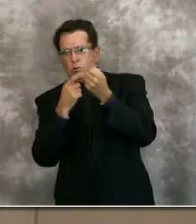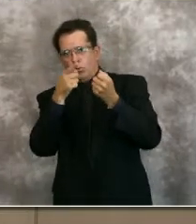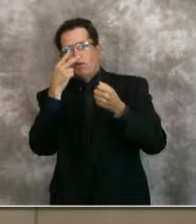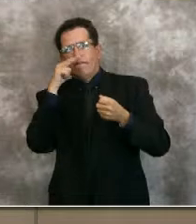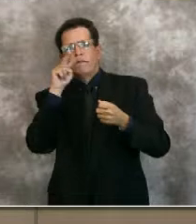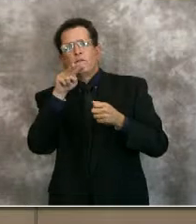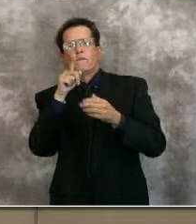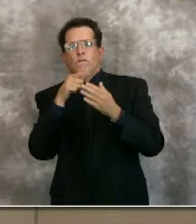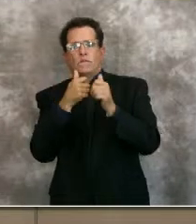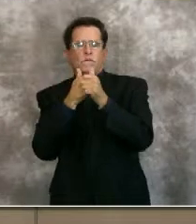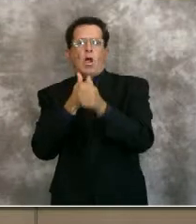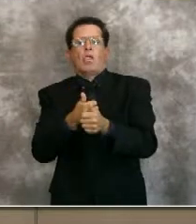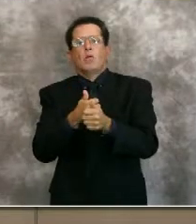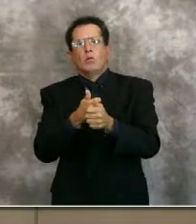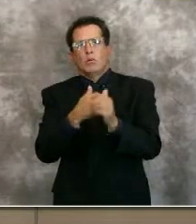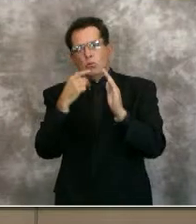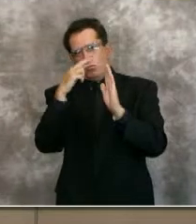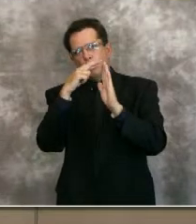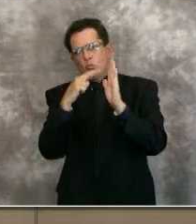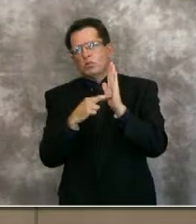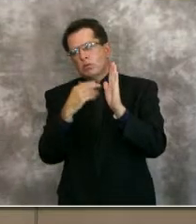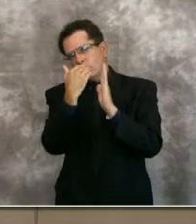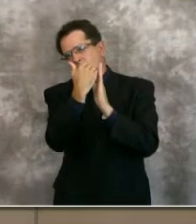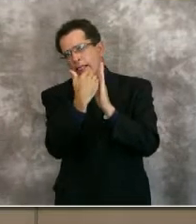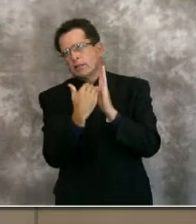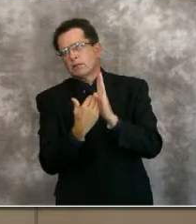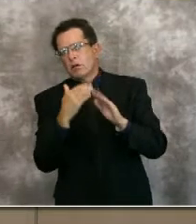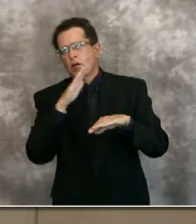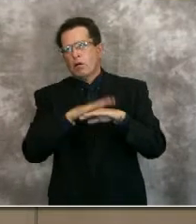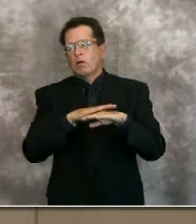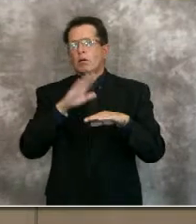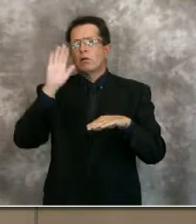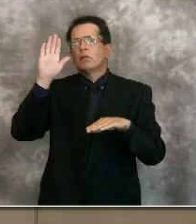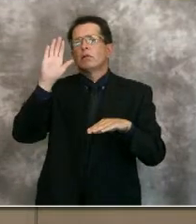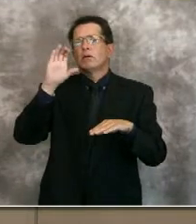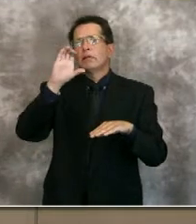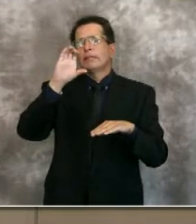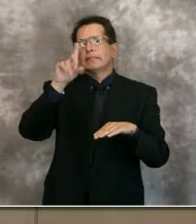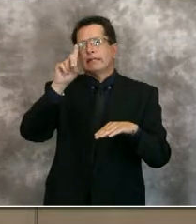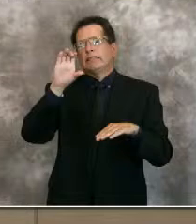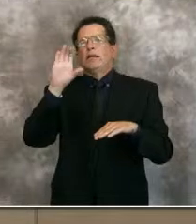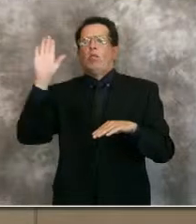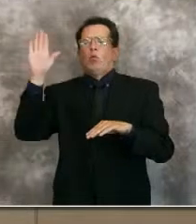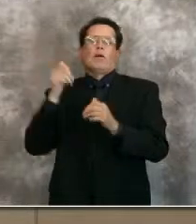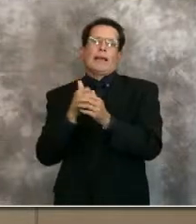the guidance as stated in the CDPH's guidance.